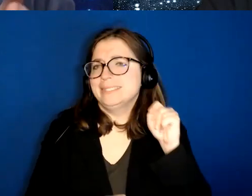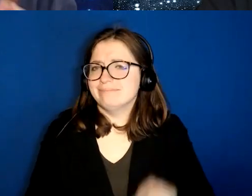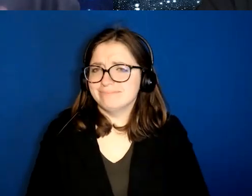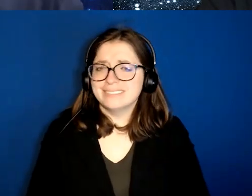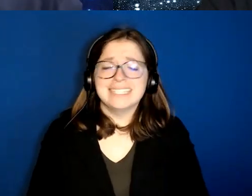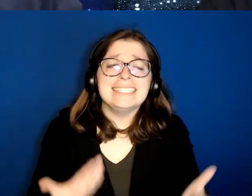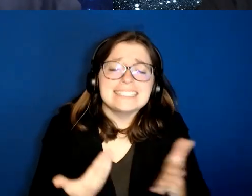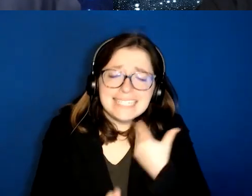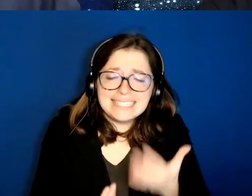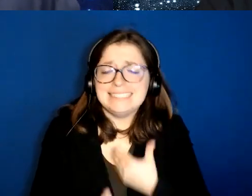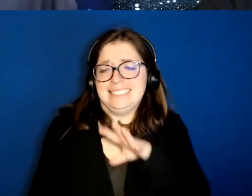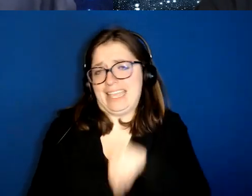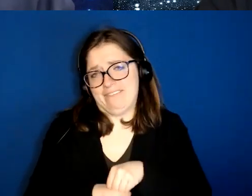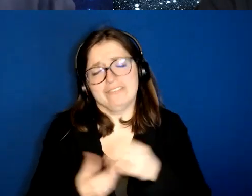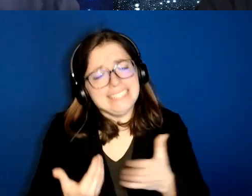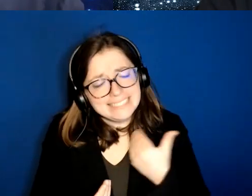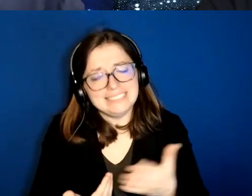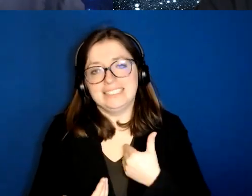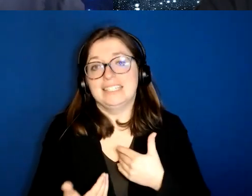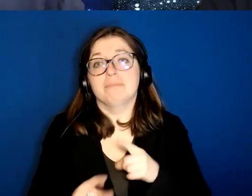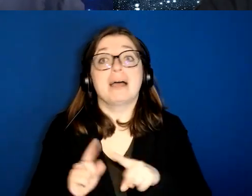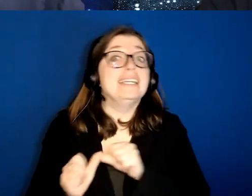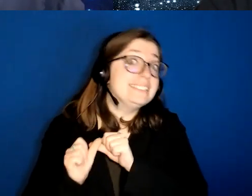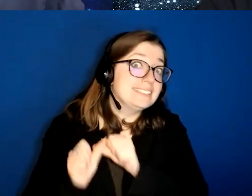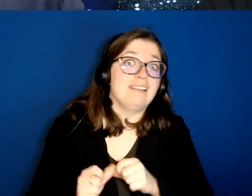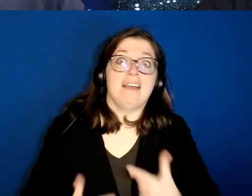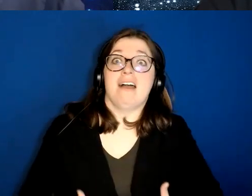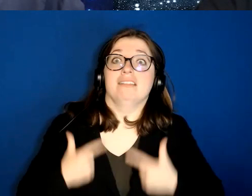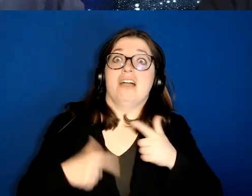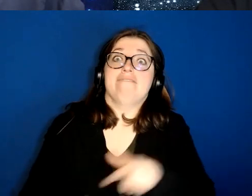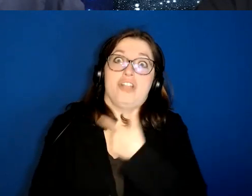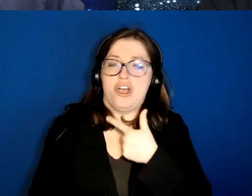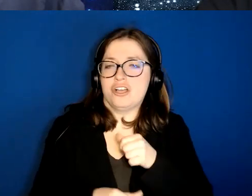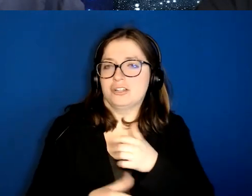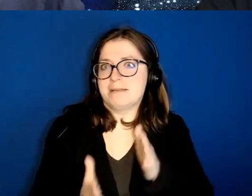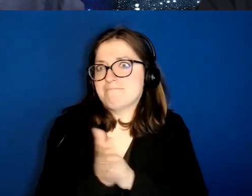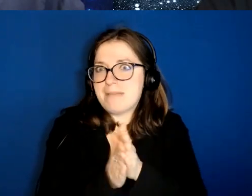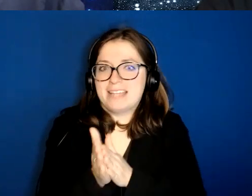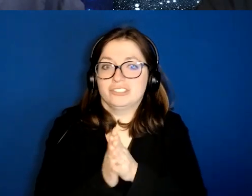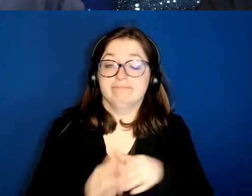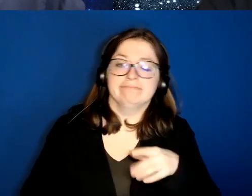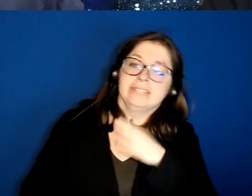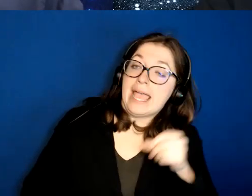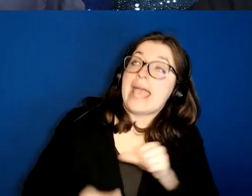to get involved. It's a lifelong passion. Yeah, yeah, and you have to keep learning forever.